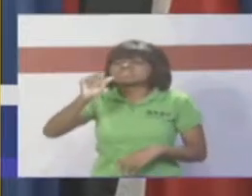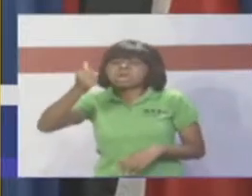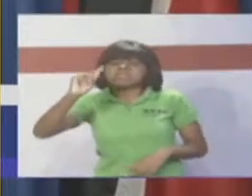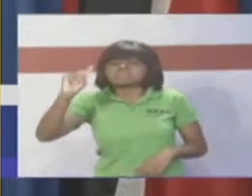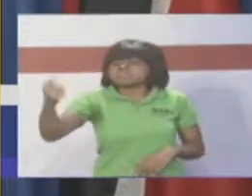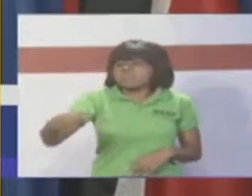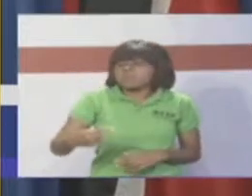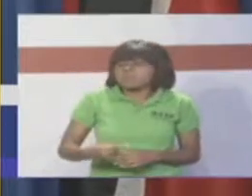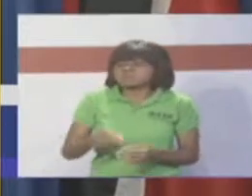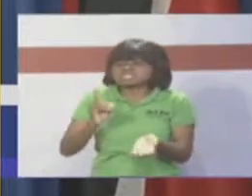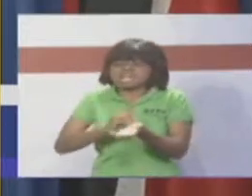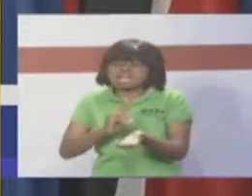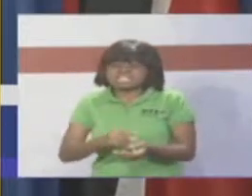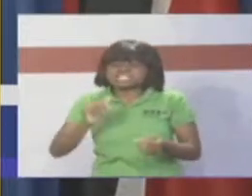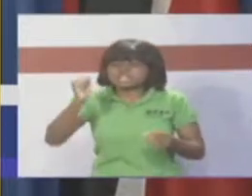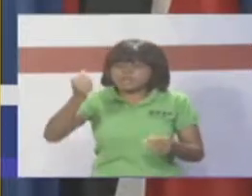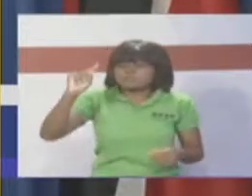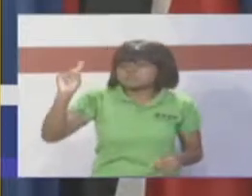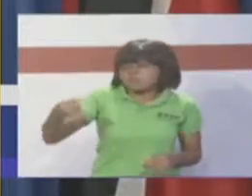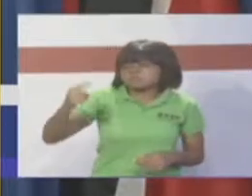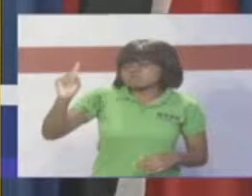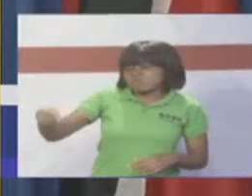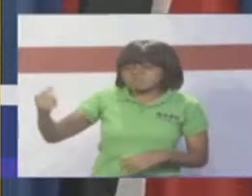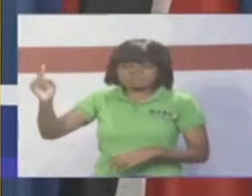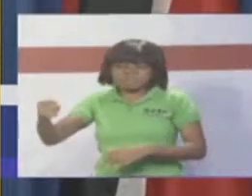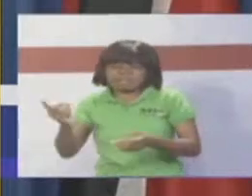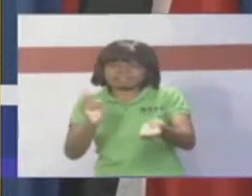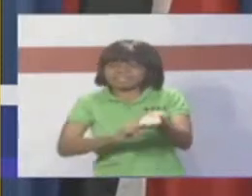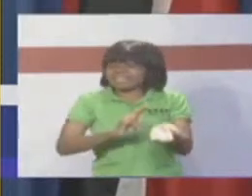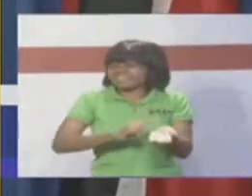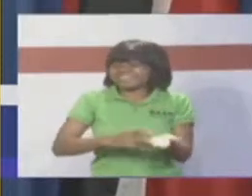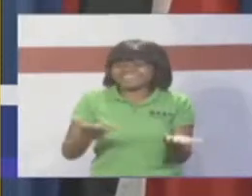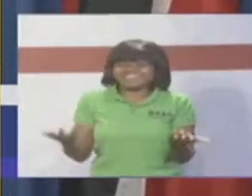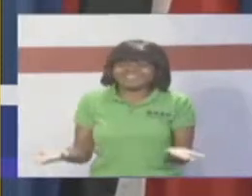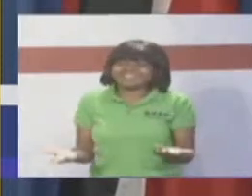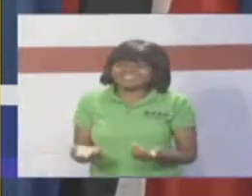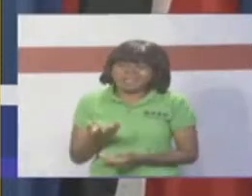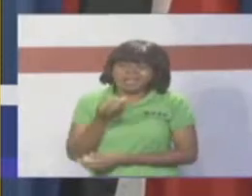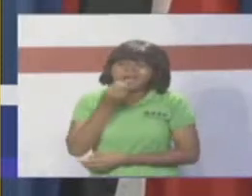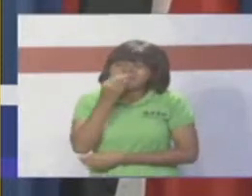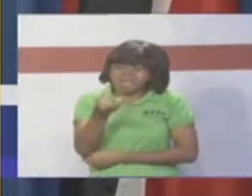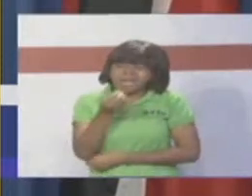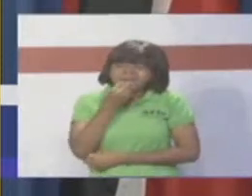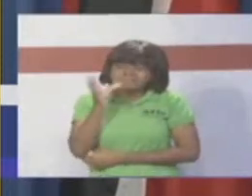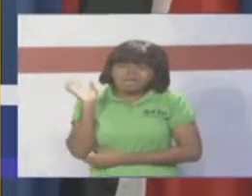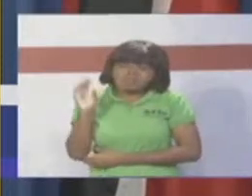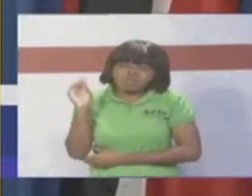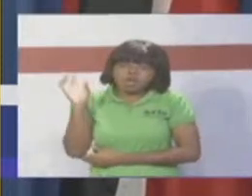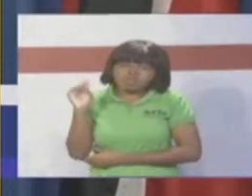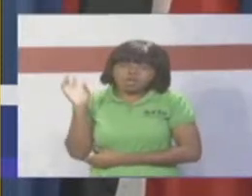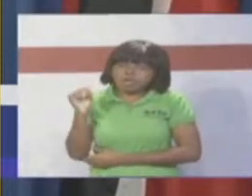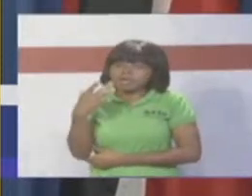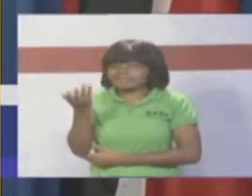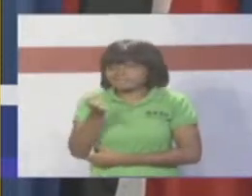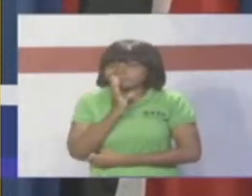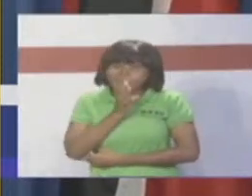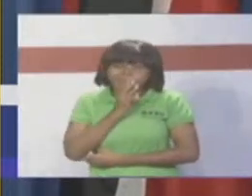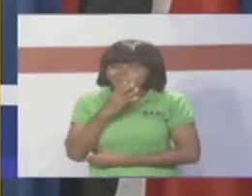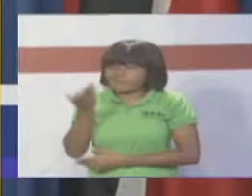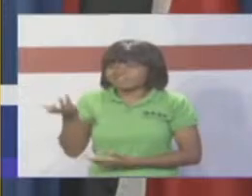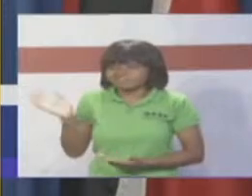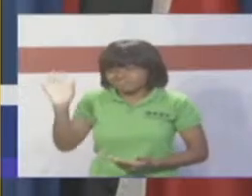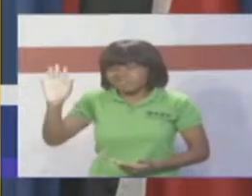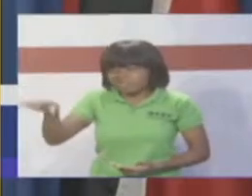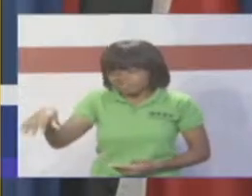Right? We have exceeded our normal supply of healthcare givers to respond to the